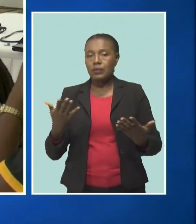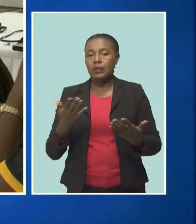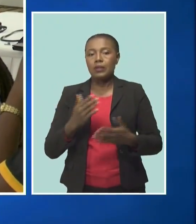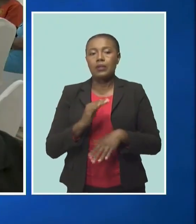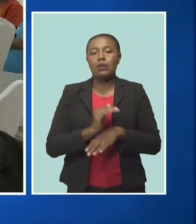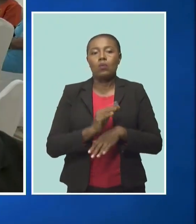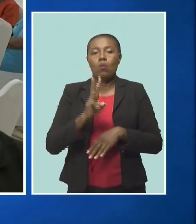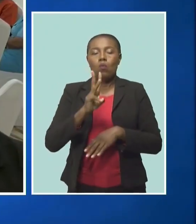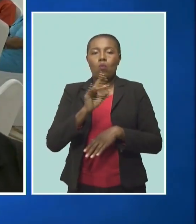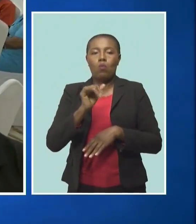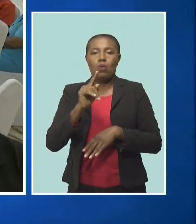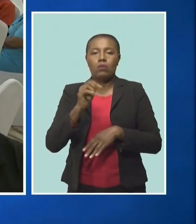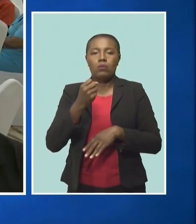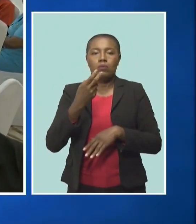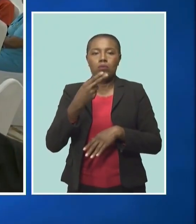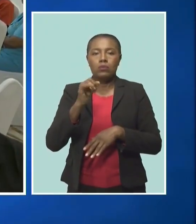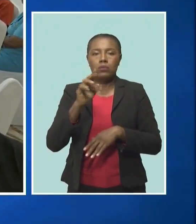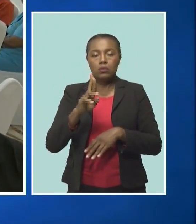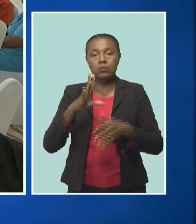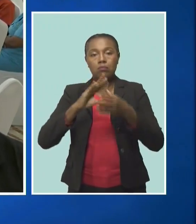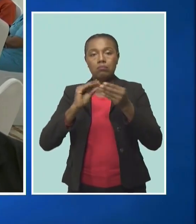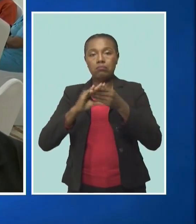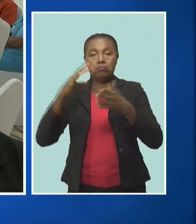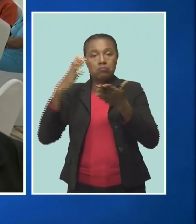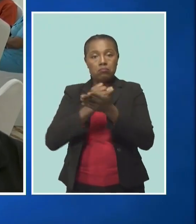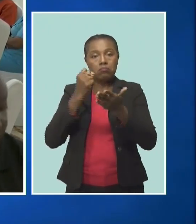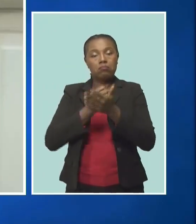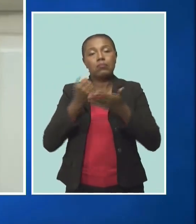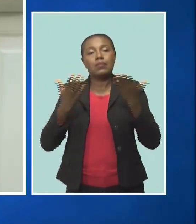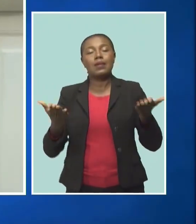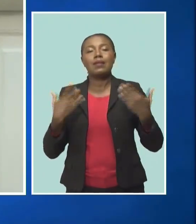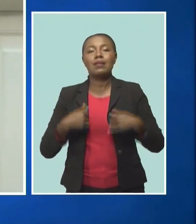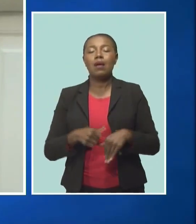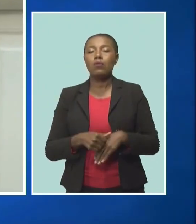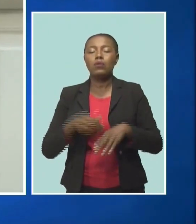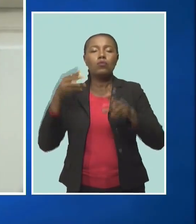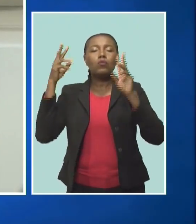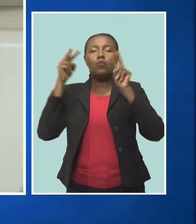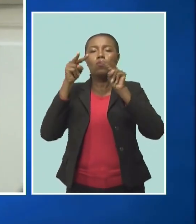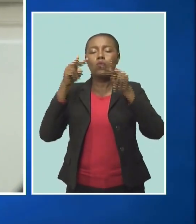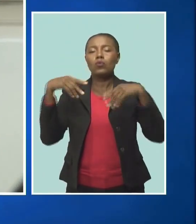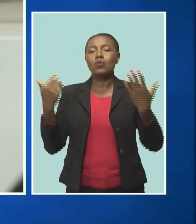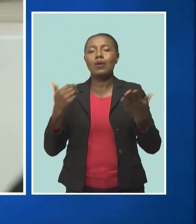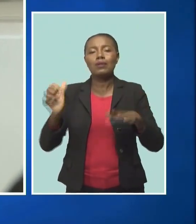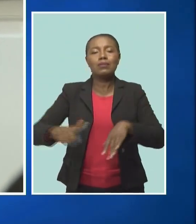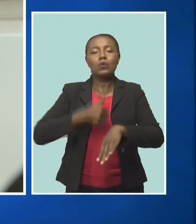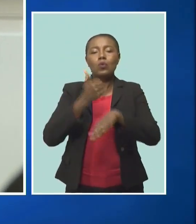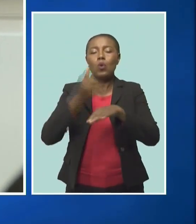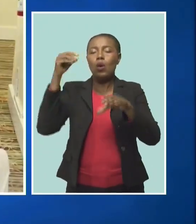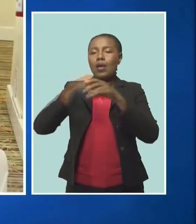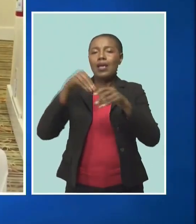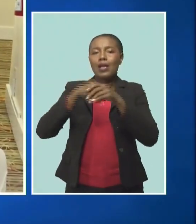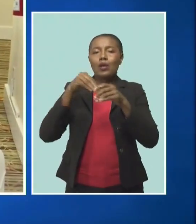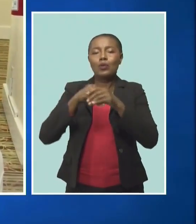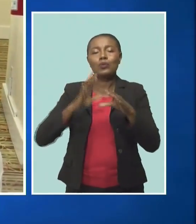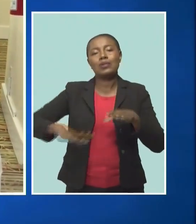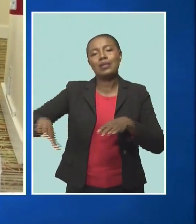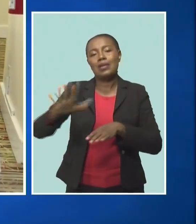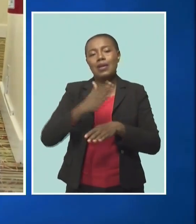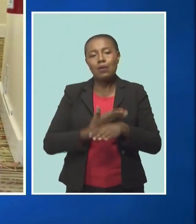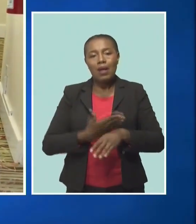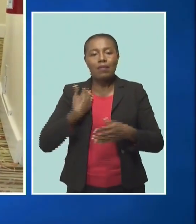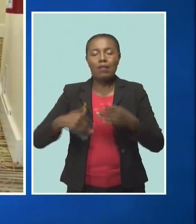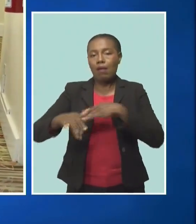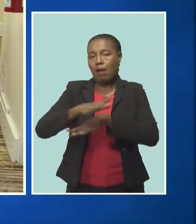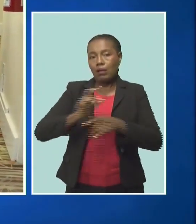the opportunities available are now with a view to setting an inclusive climate while ensuring fulfilling and